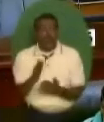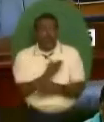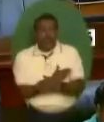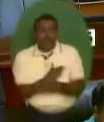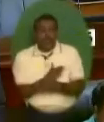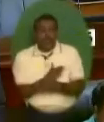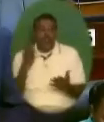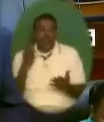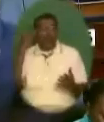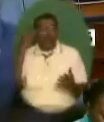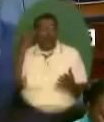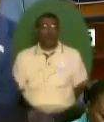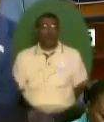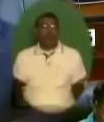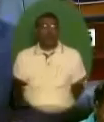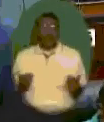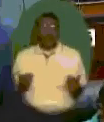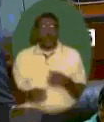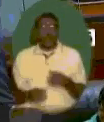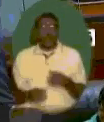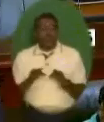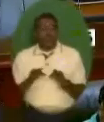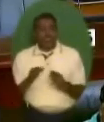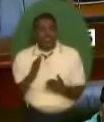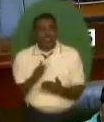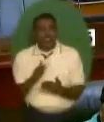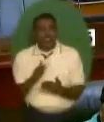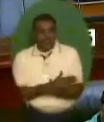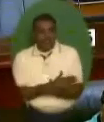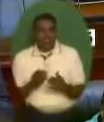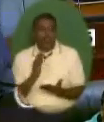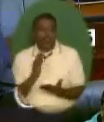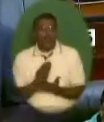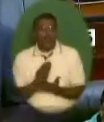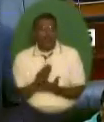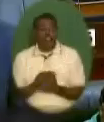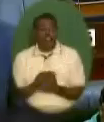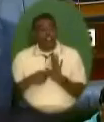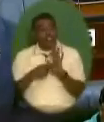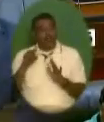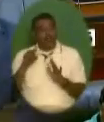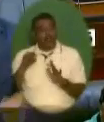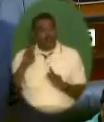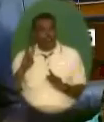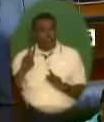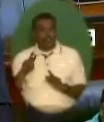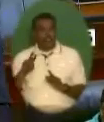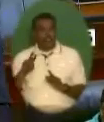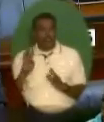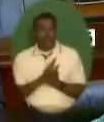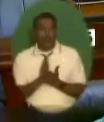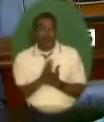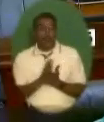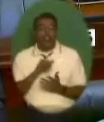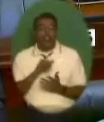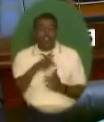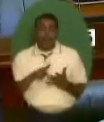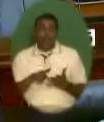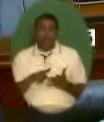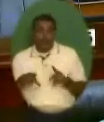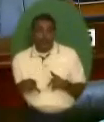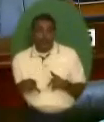declined. In a deficit budget with $7.5 billion, you're showing off a $1.62 billion deficit and not paying people.